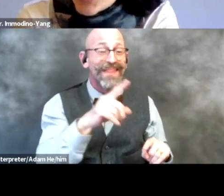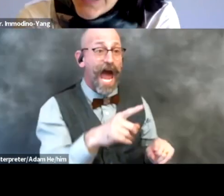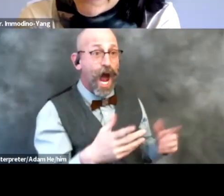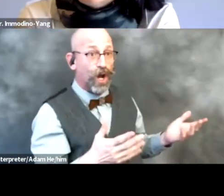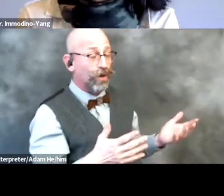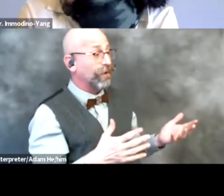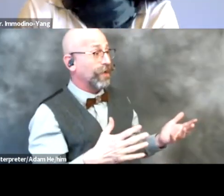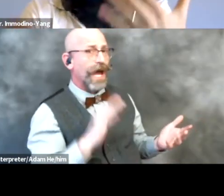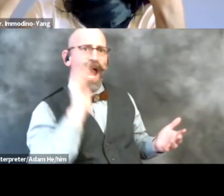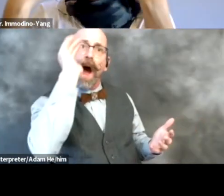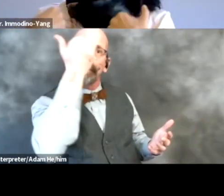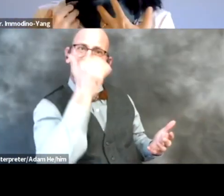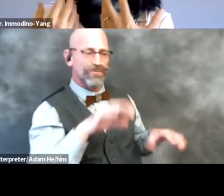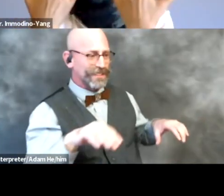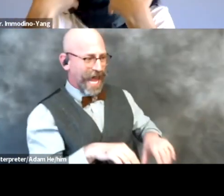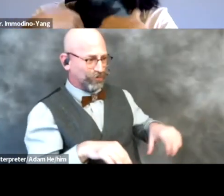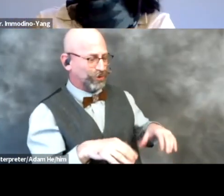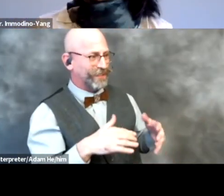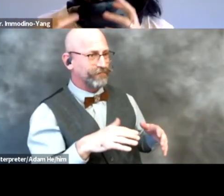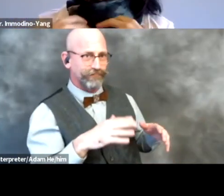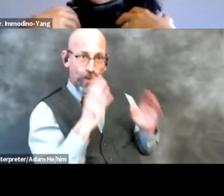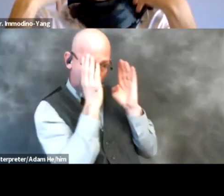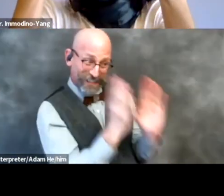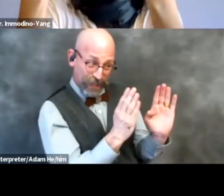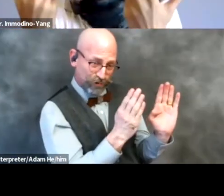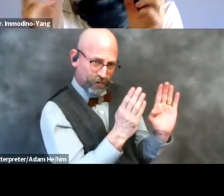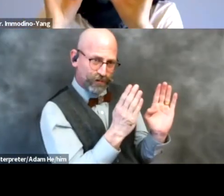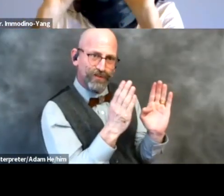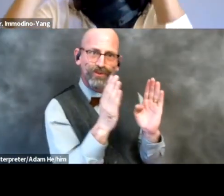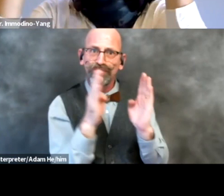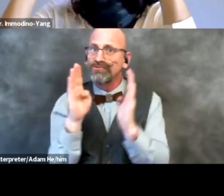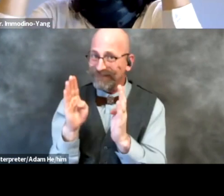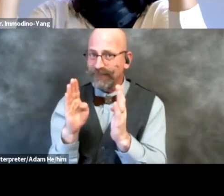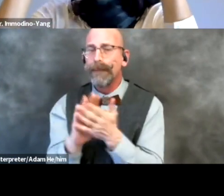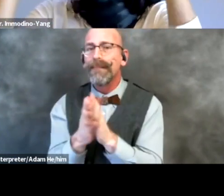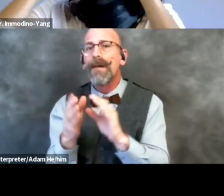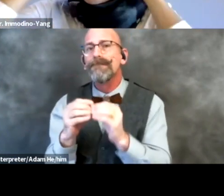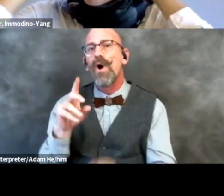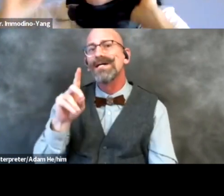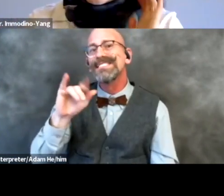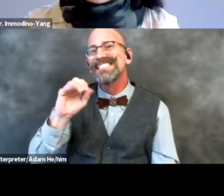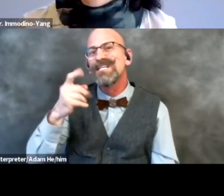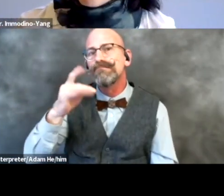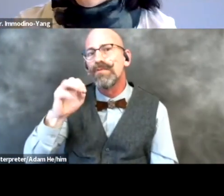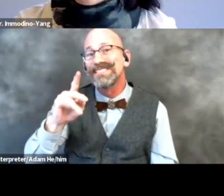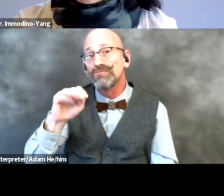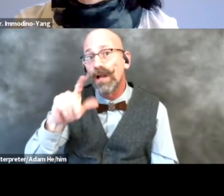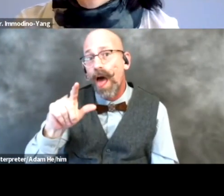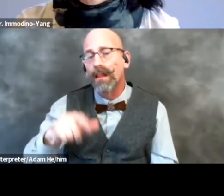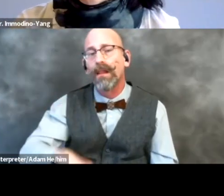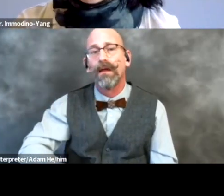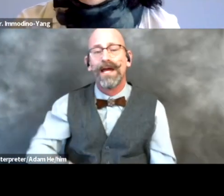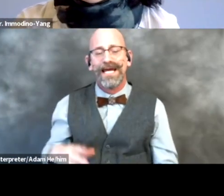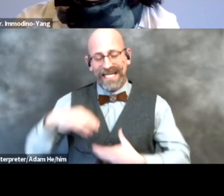do you look like, to a more dispositional, intrinsic, sort of inferential way of thinking about what counts as